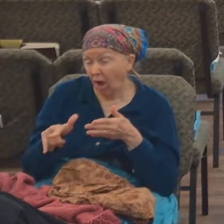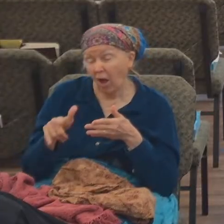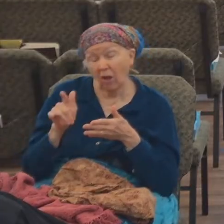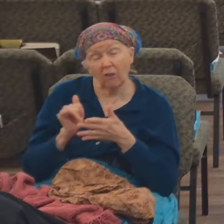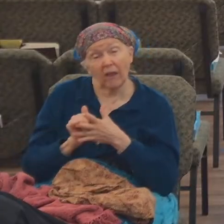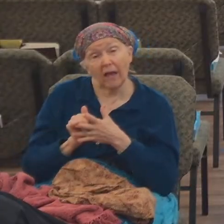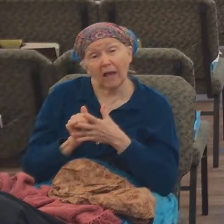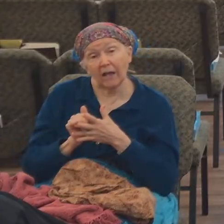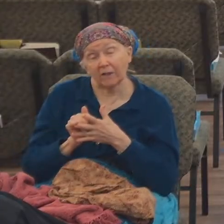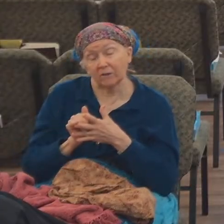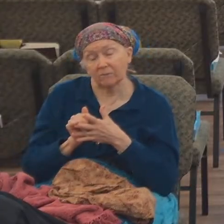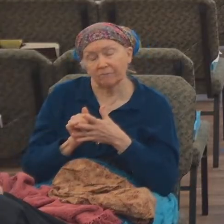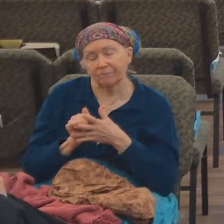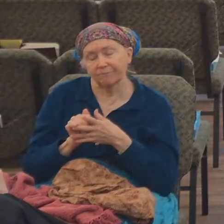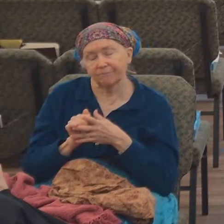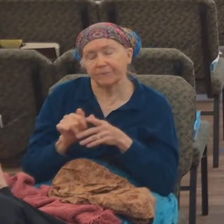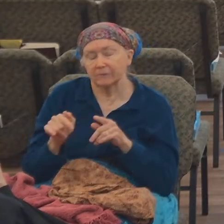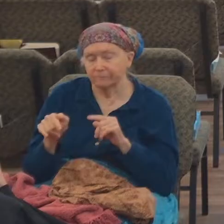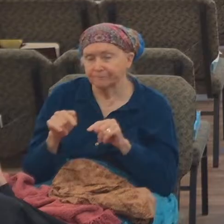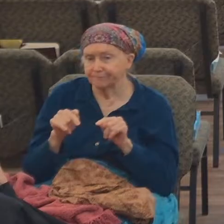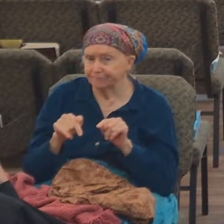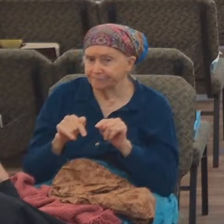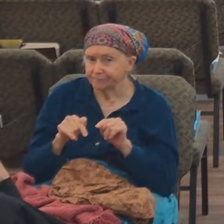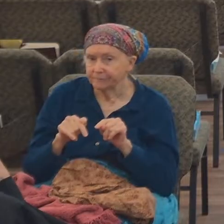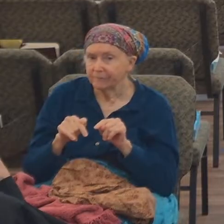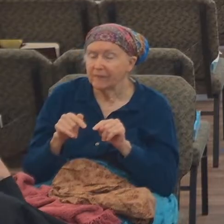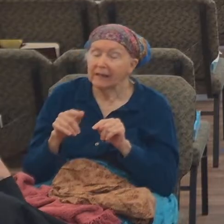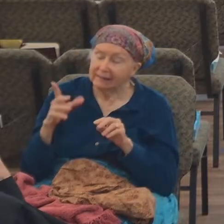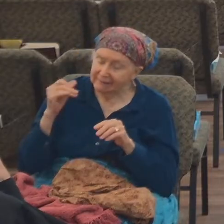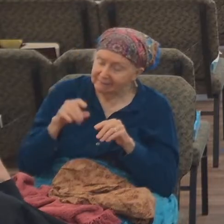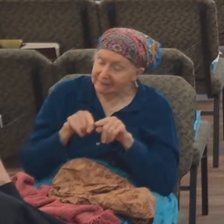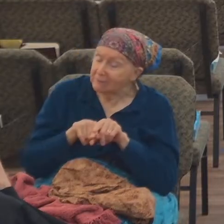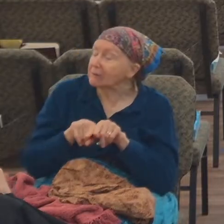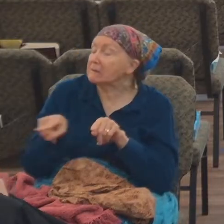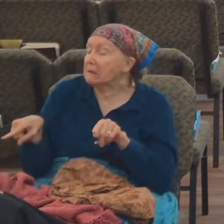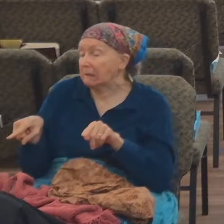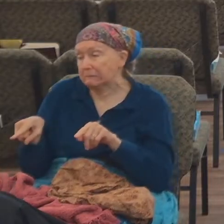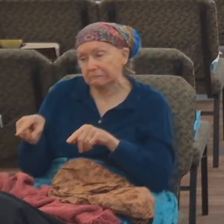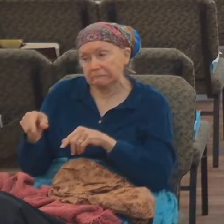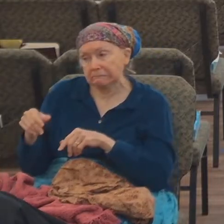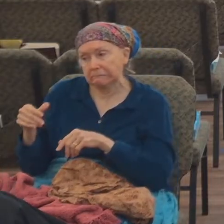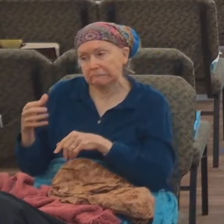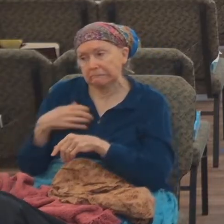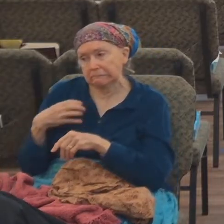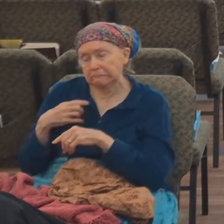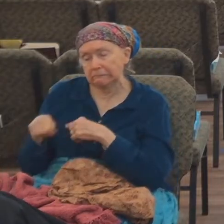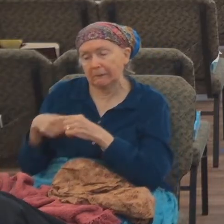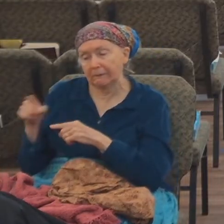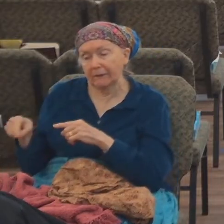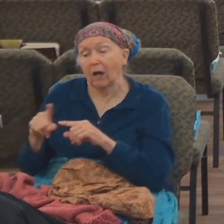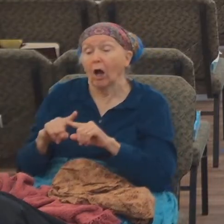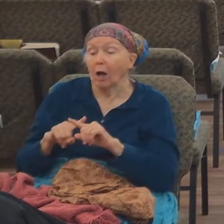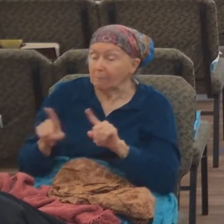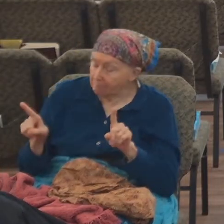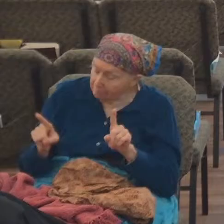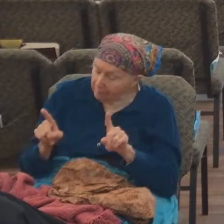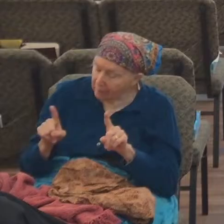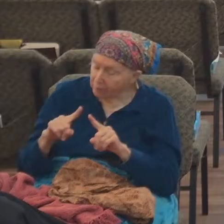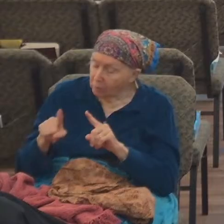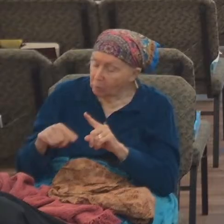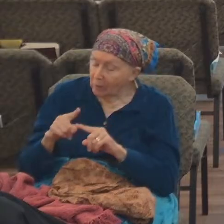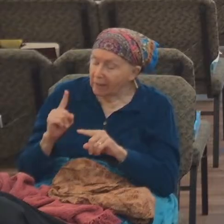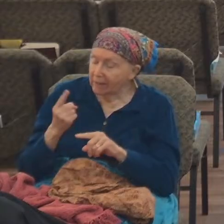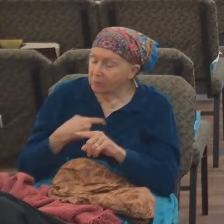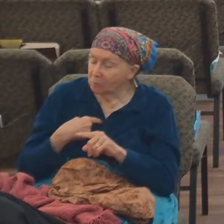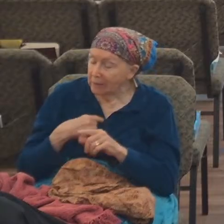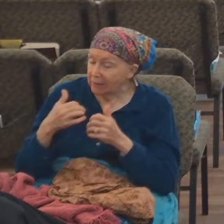kind of comes back. Right? It's like going off on a tangent and coming back. But when we were separated, some translations say torn